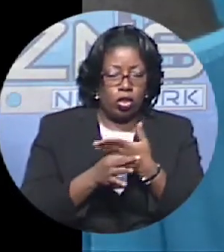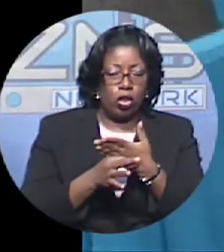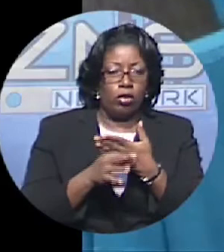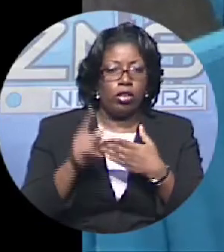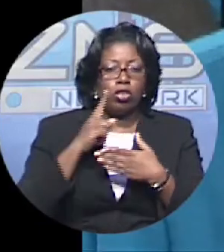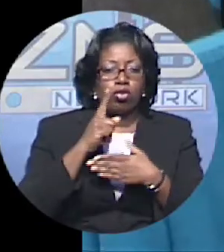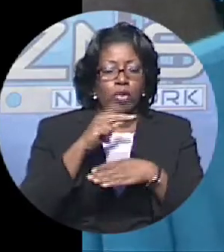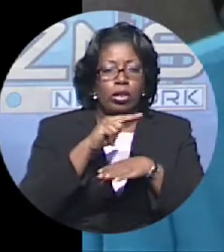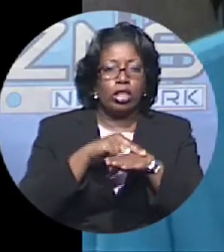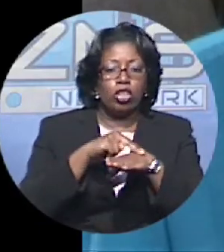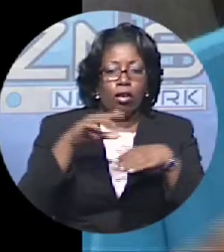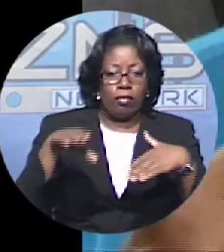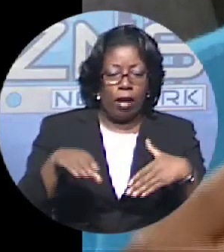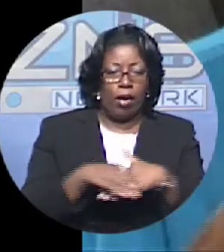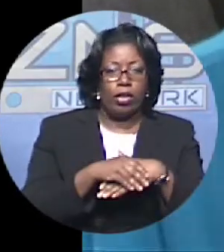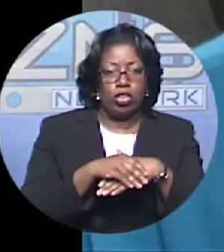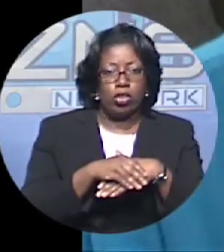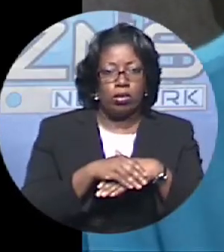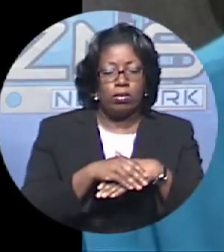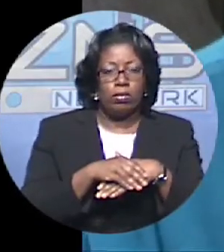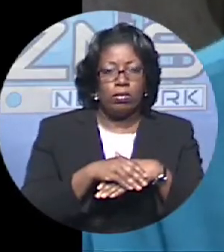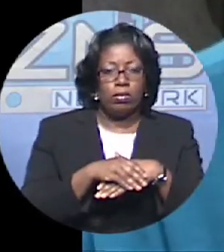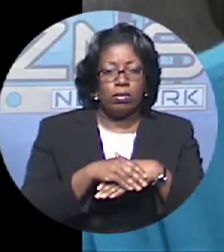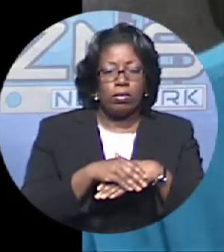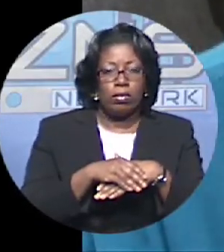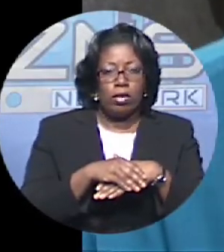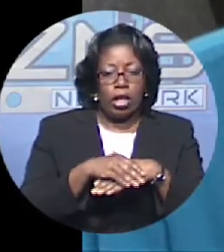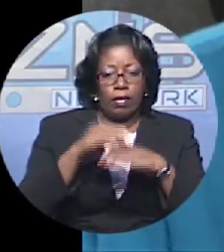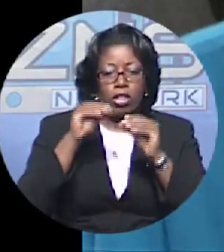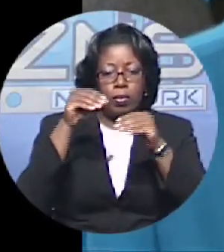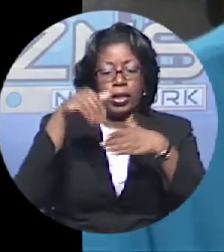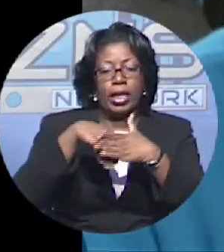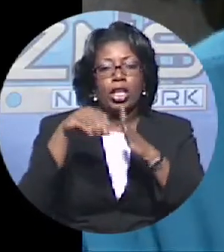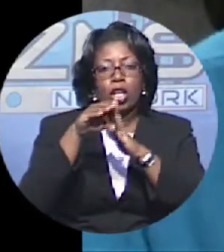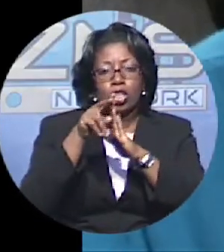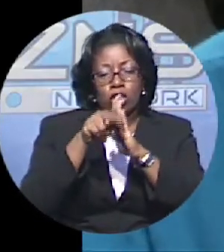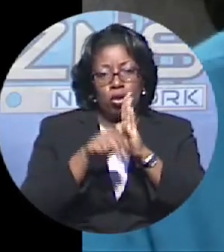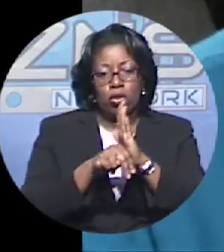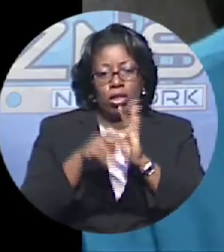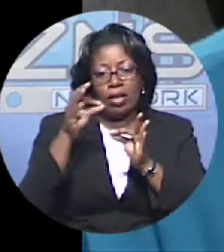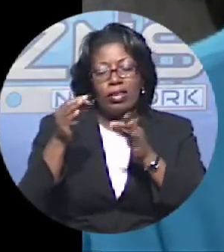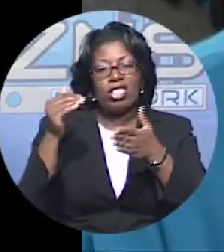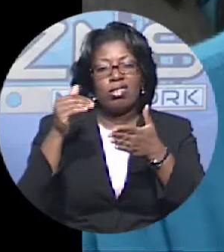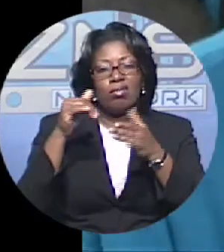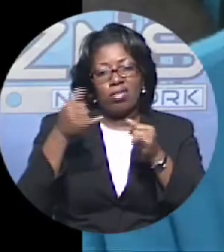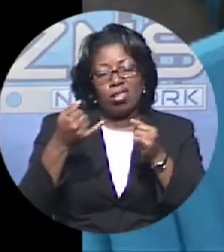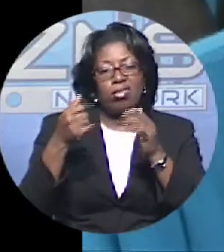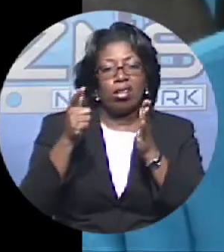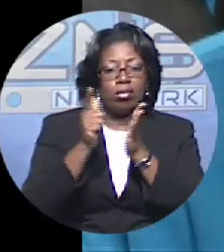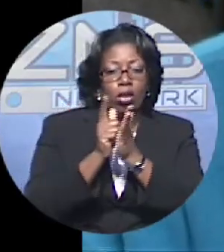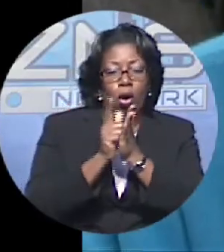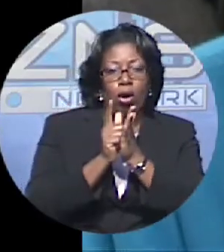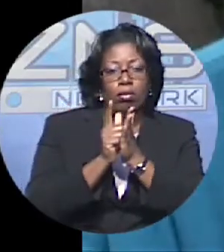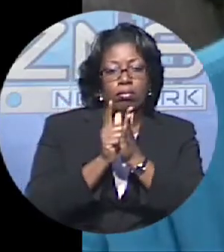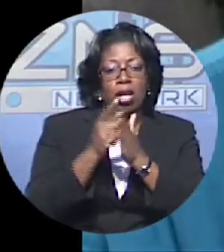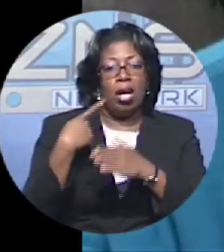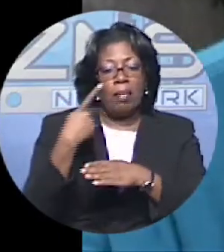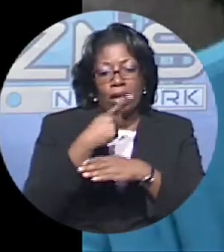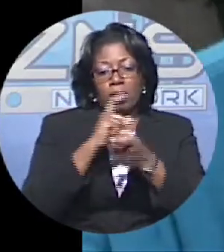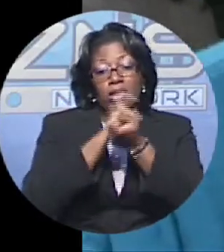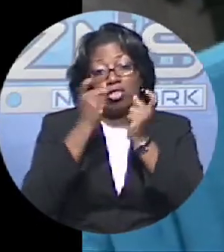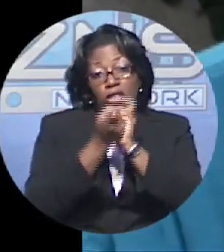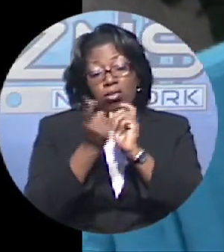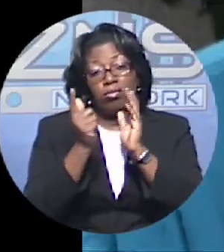of marriage is for it to be enshrined in the Constitution. Because if it's just a law, Parliament could pass a law and change